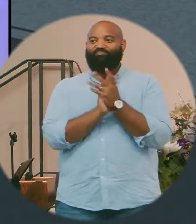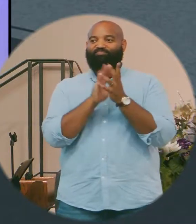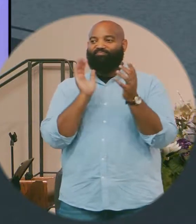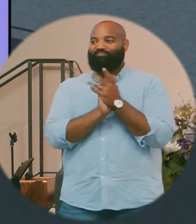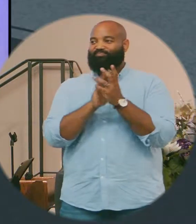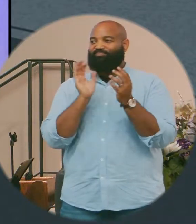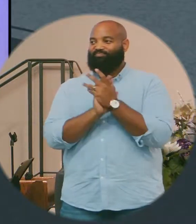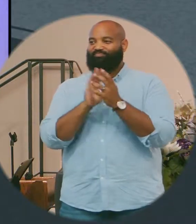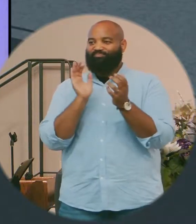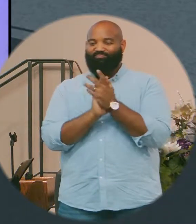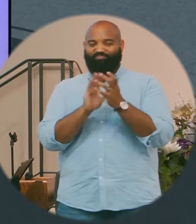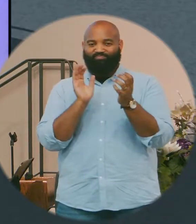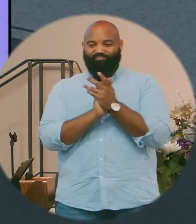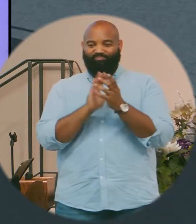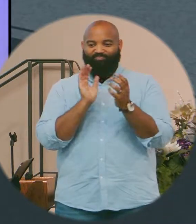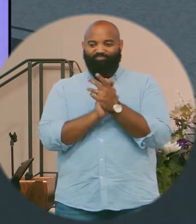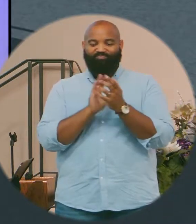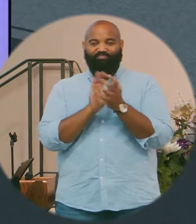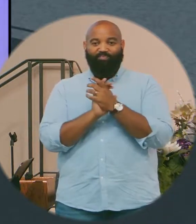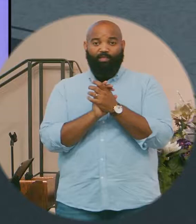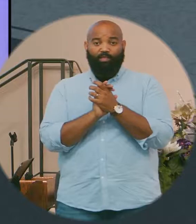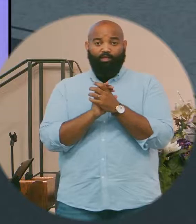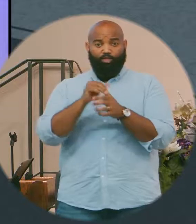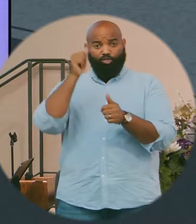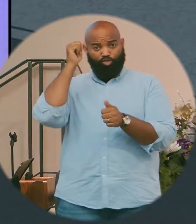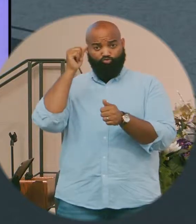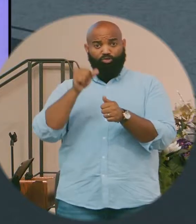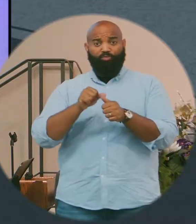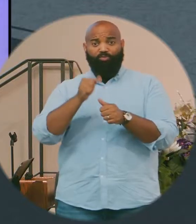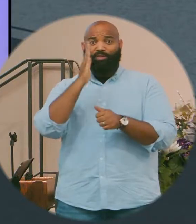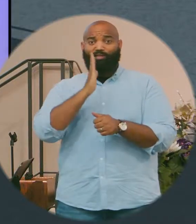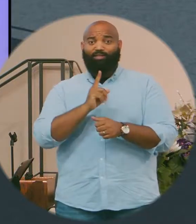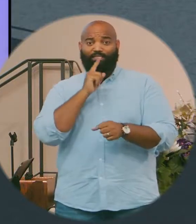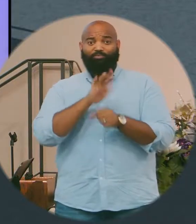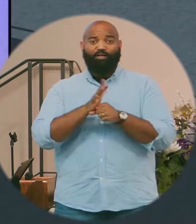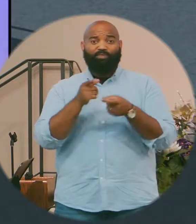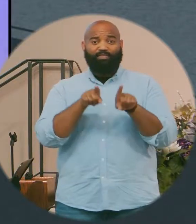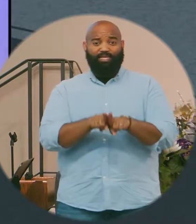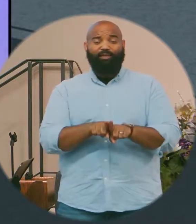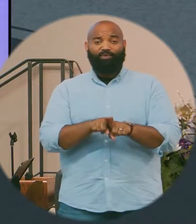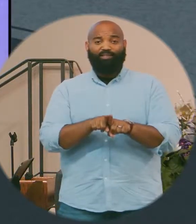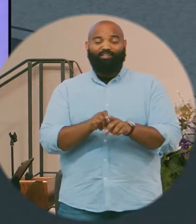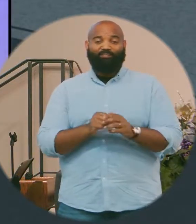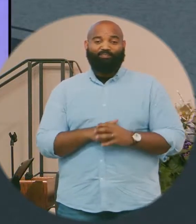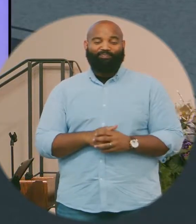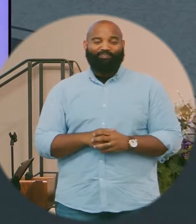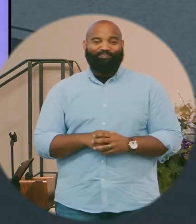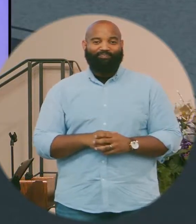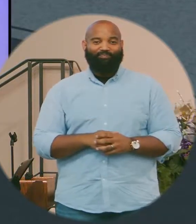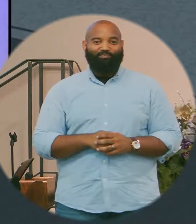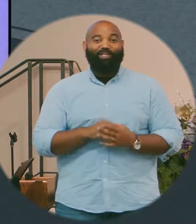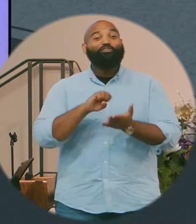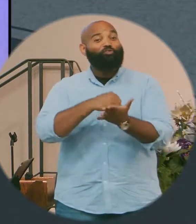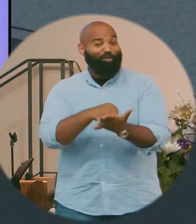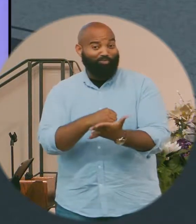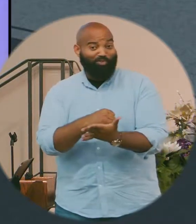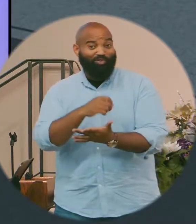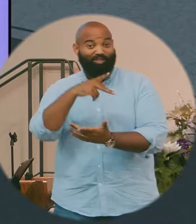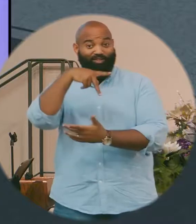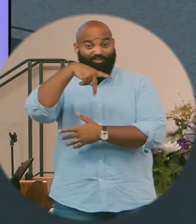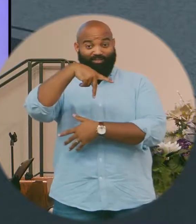beautiful, beautiful job just reminding us of God's promises through lyrics. And so turn with me to